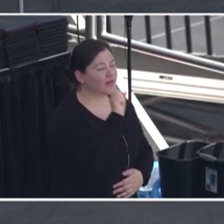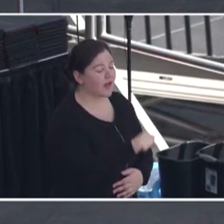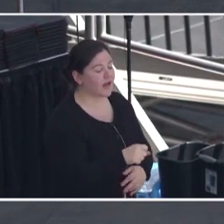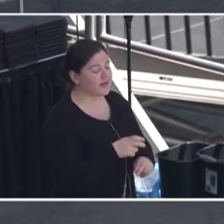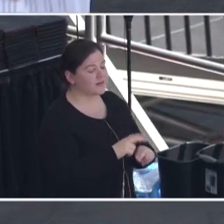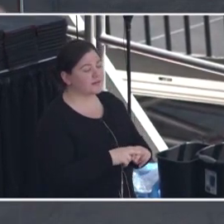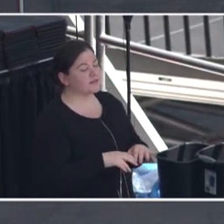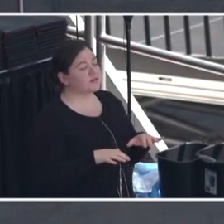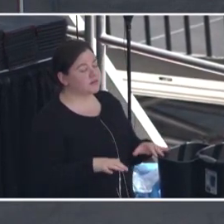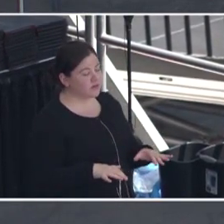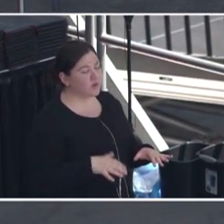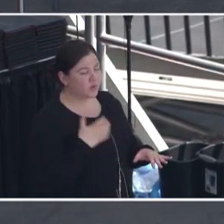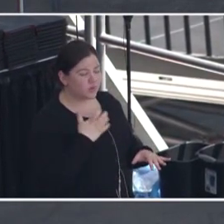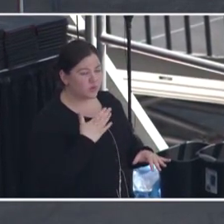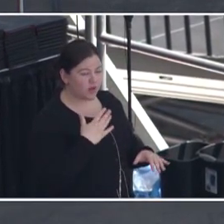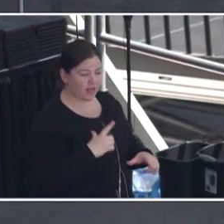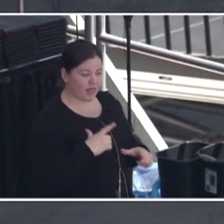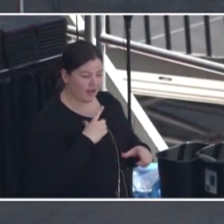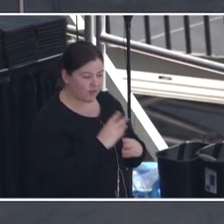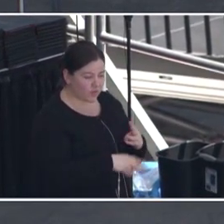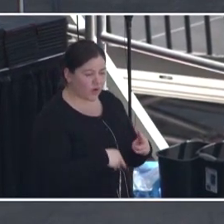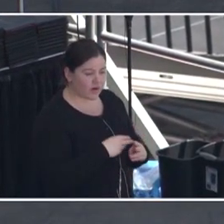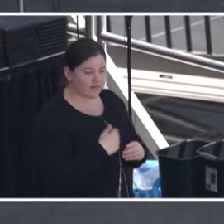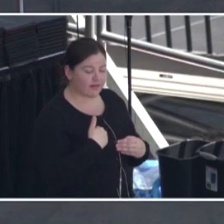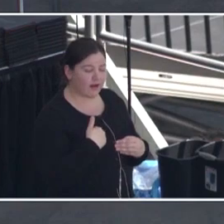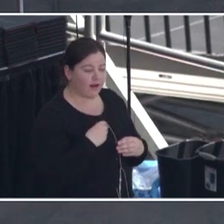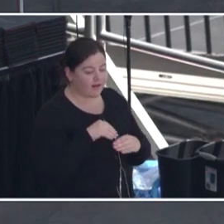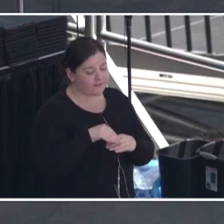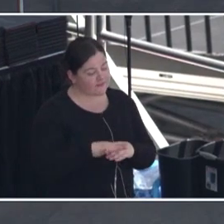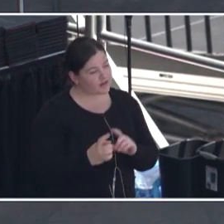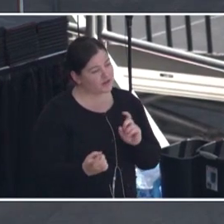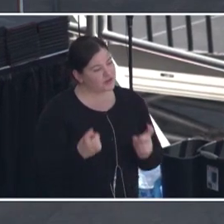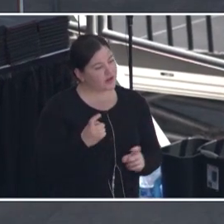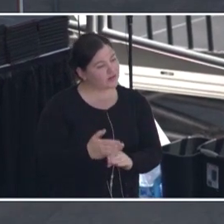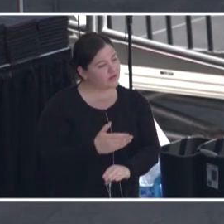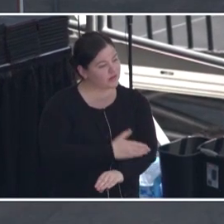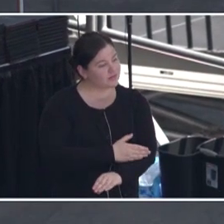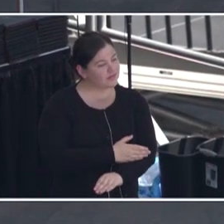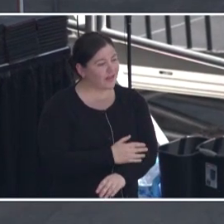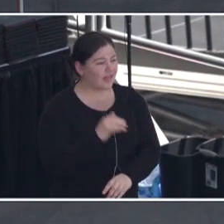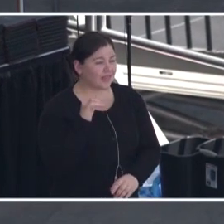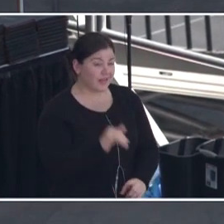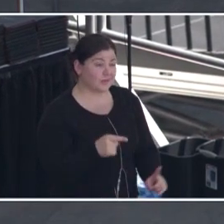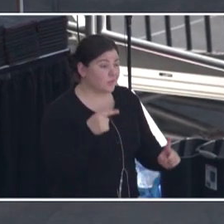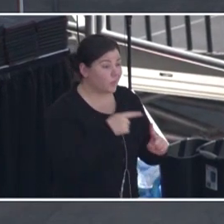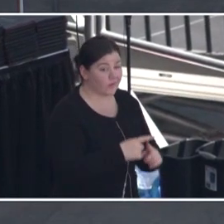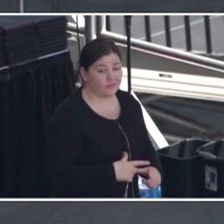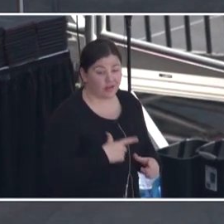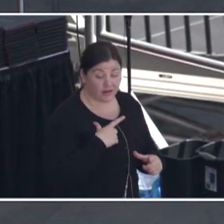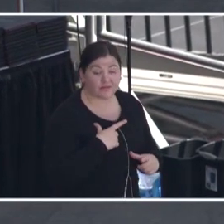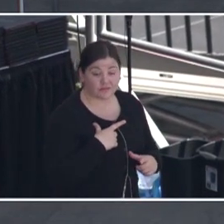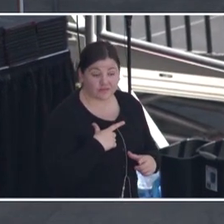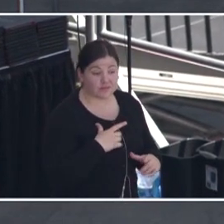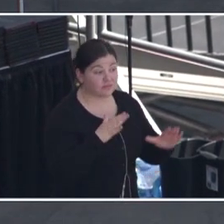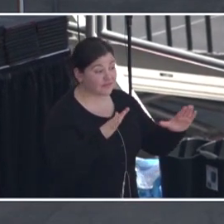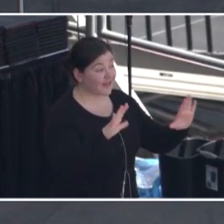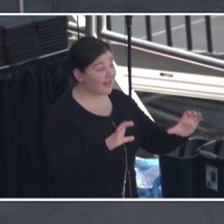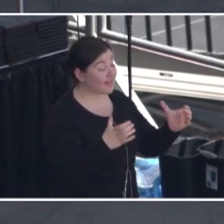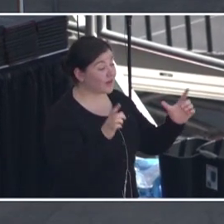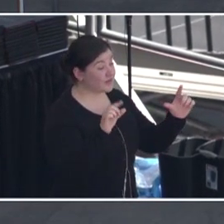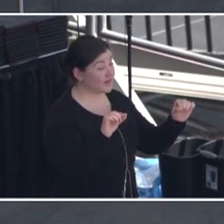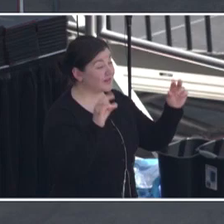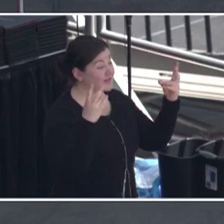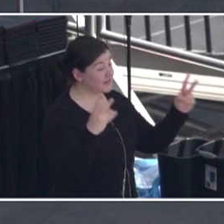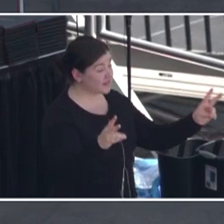I made a difference, and that's what it's all about. Class of 2017,